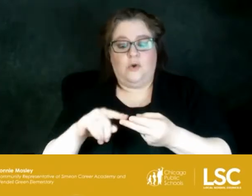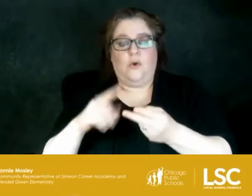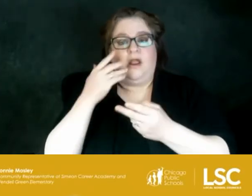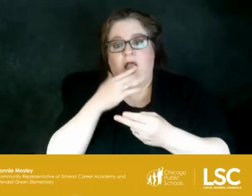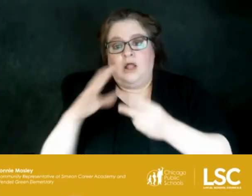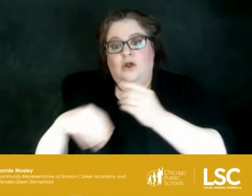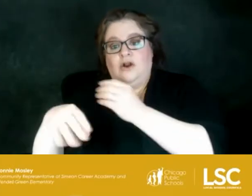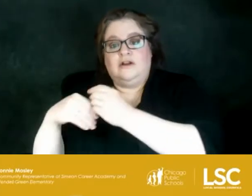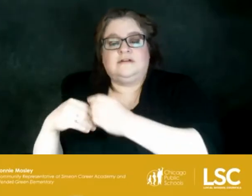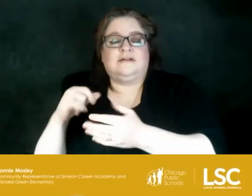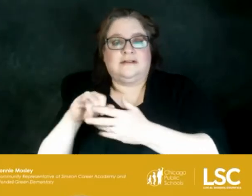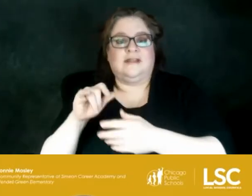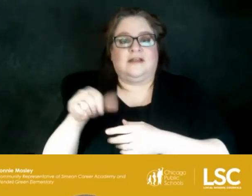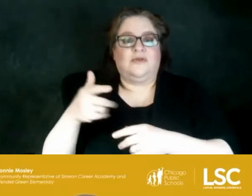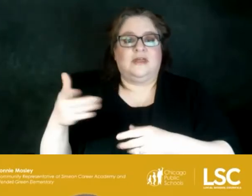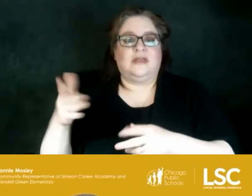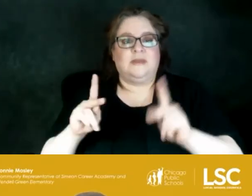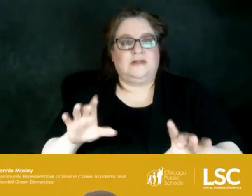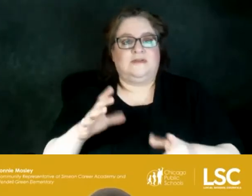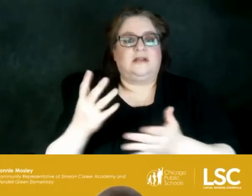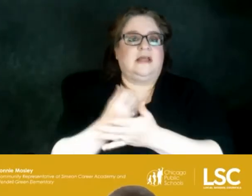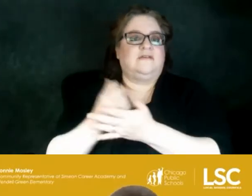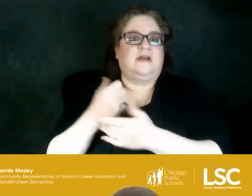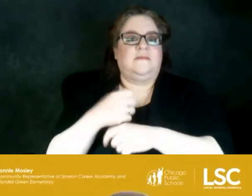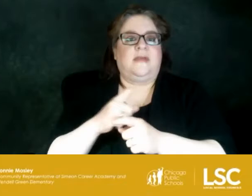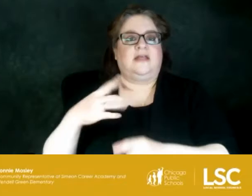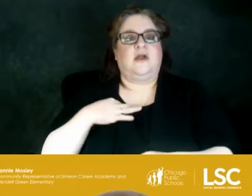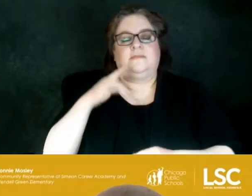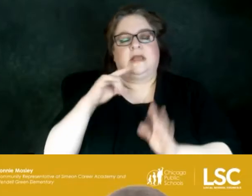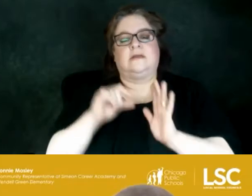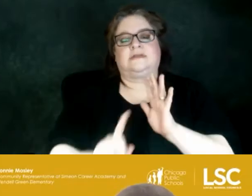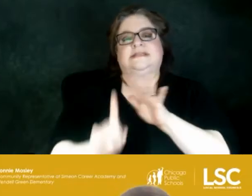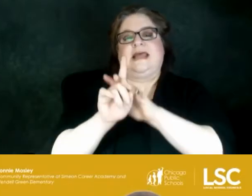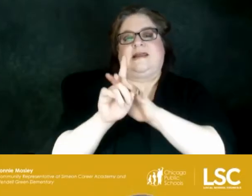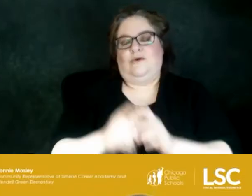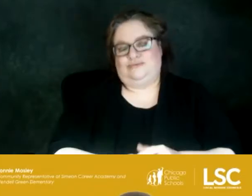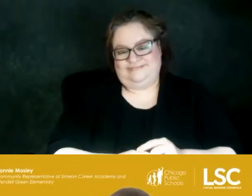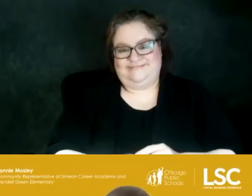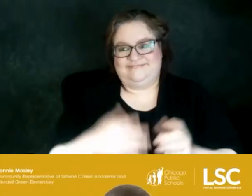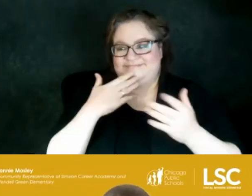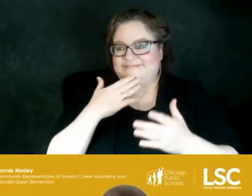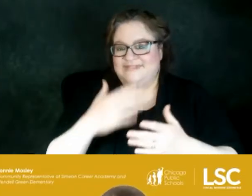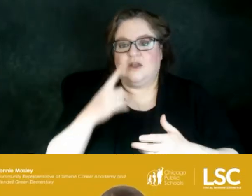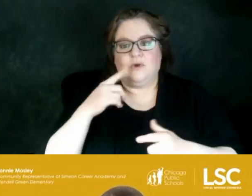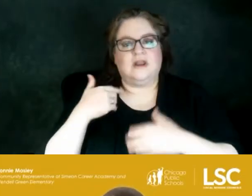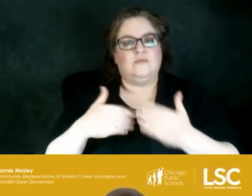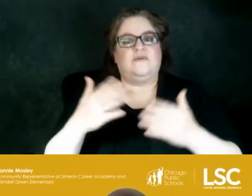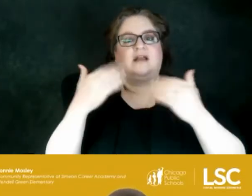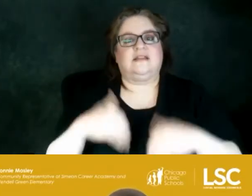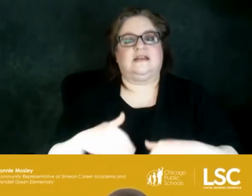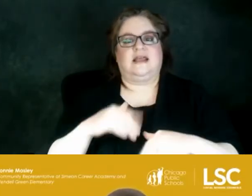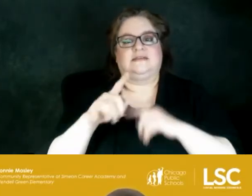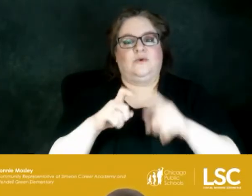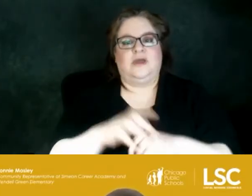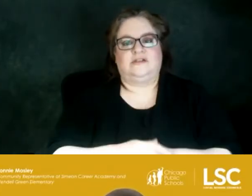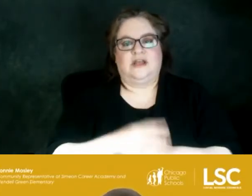and tips that folks have taken advantage of that makes their application kind of stand out from the rest. So thank you. Thank you. We're going to move on to the next